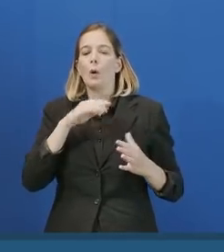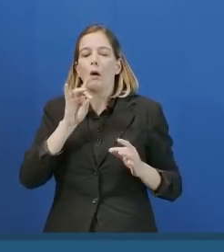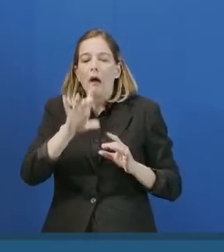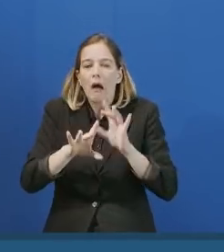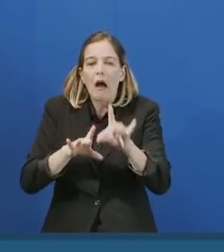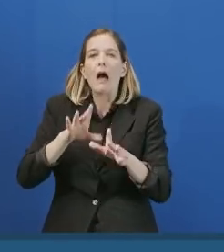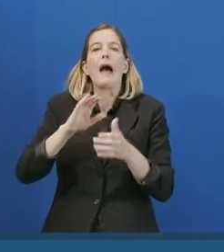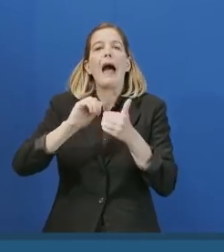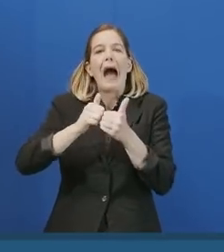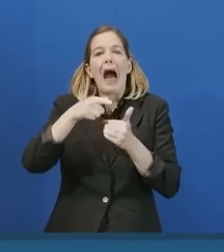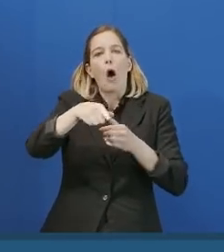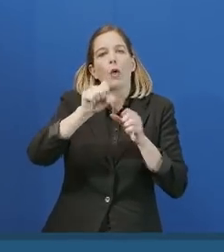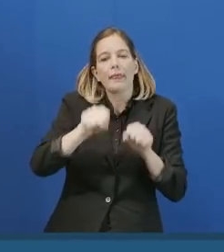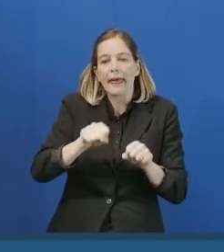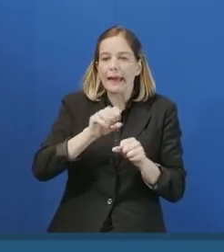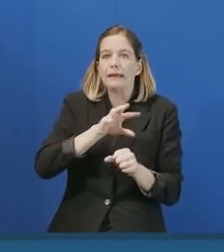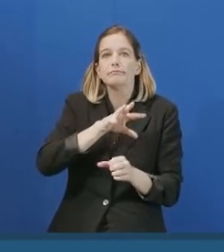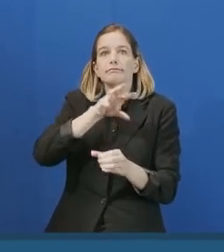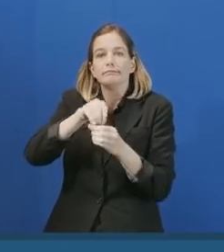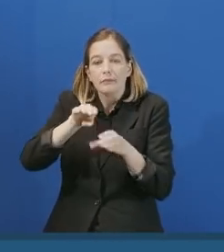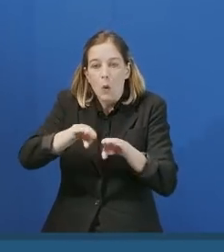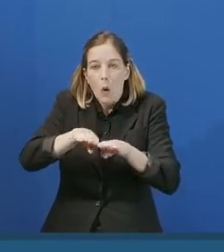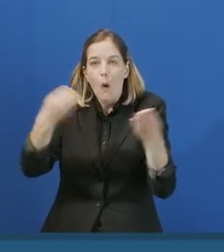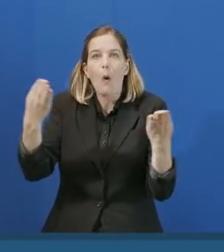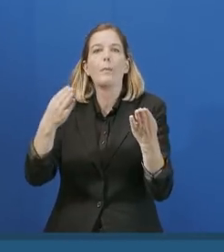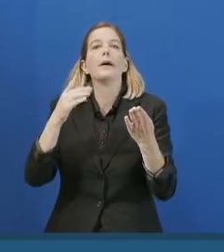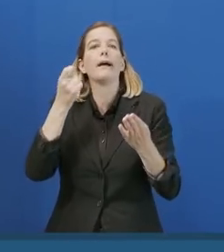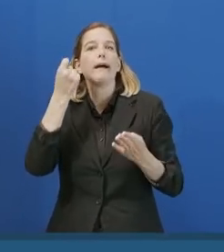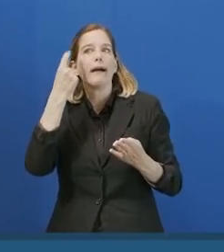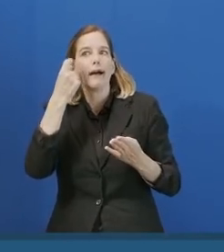more details on our website and